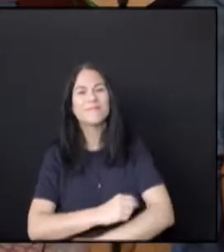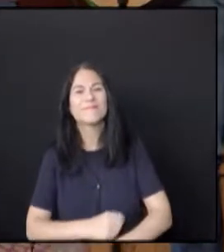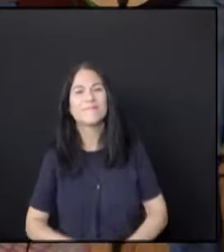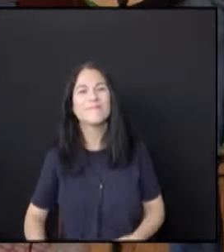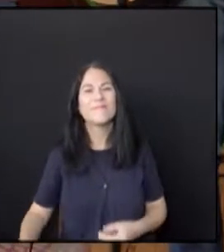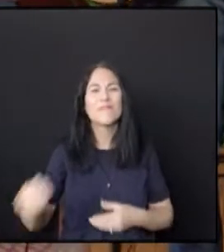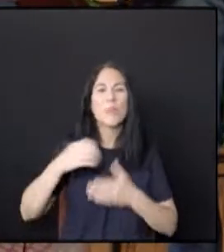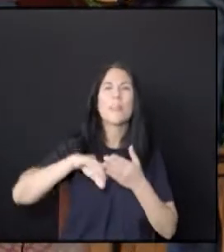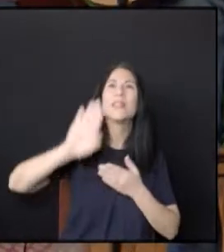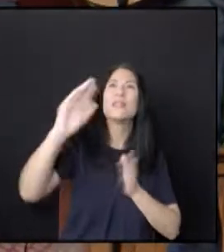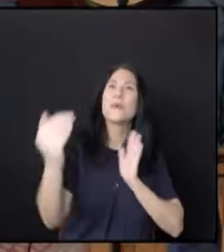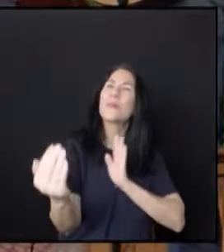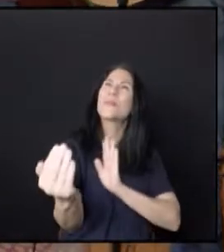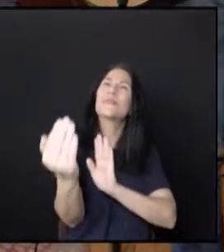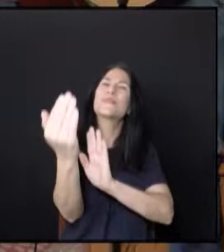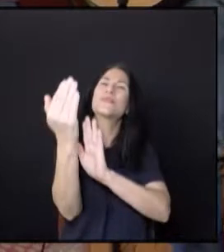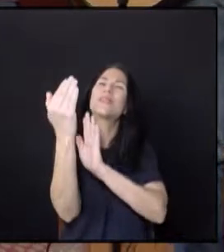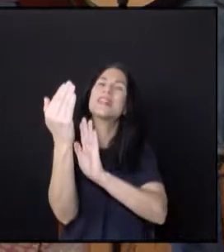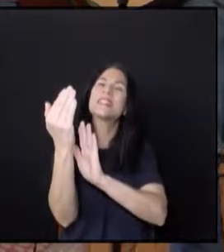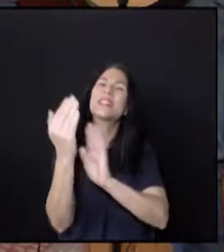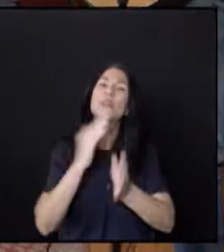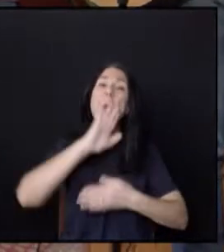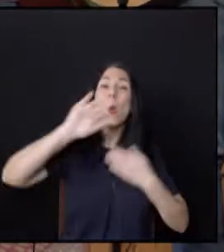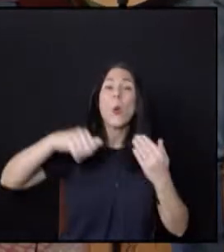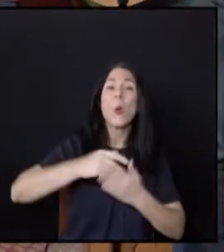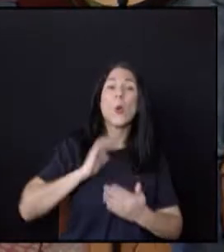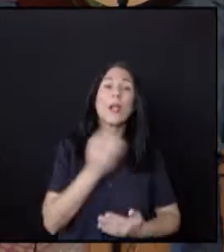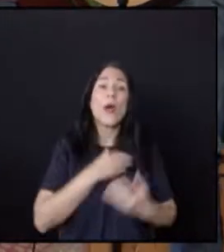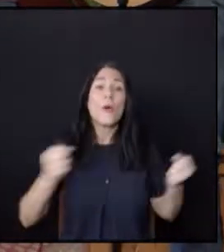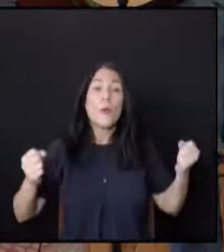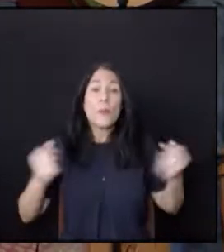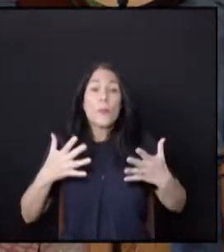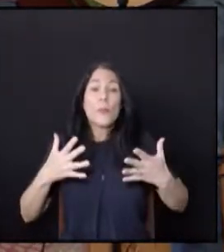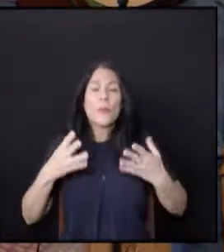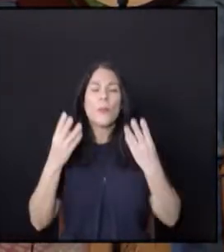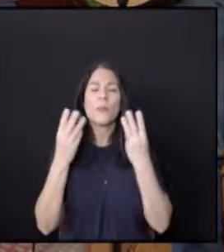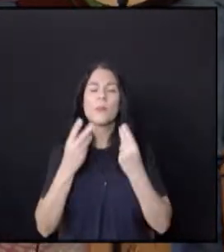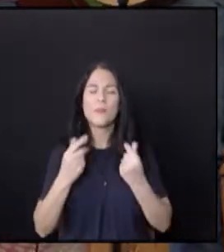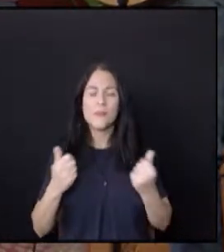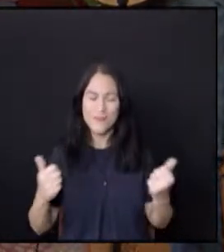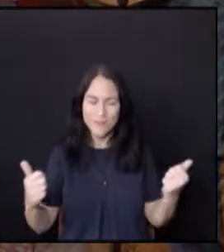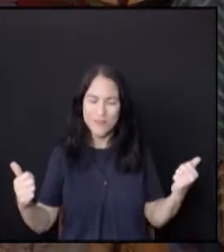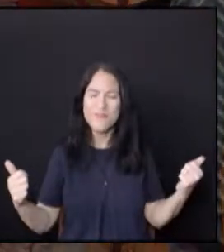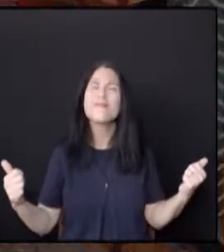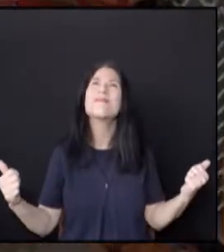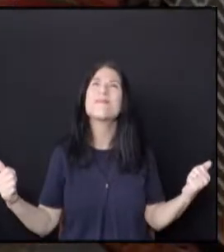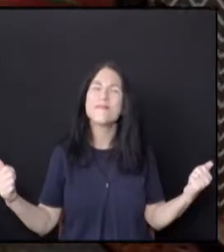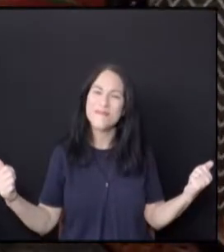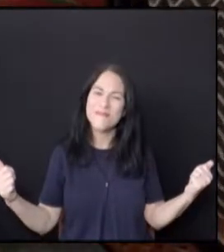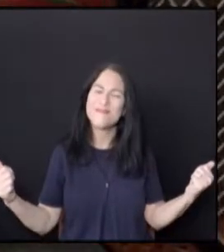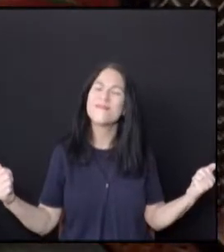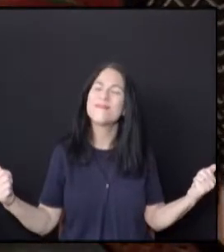And in your presence, all our fears are washed away.